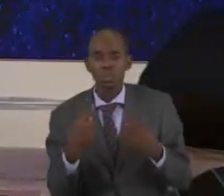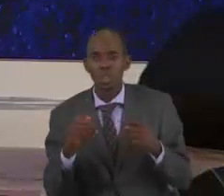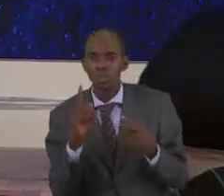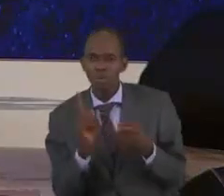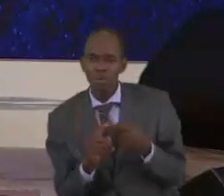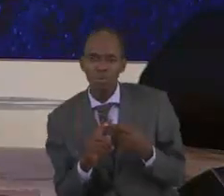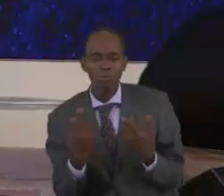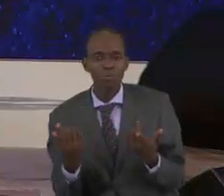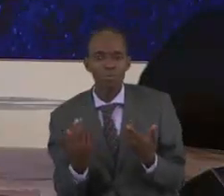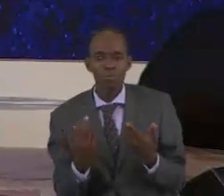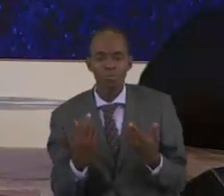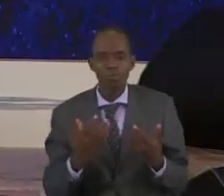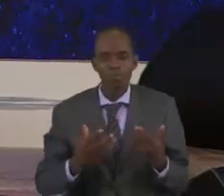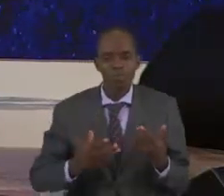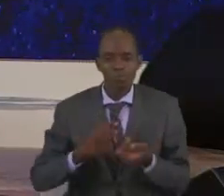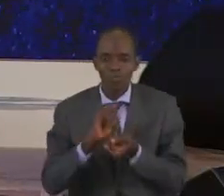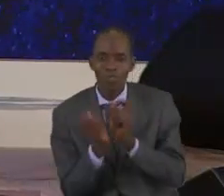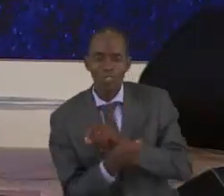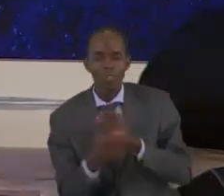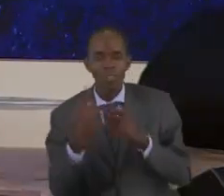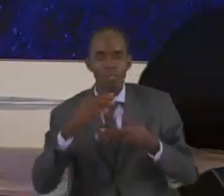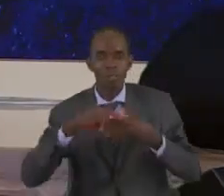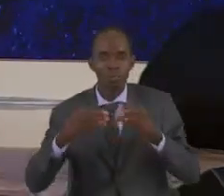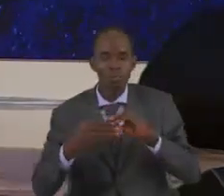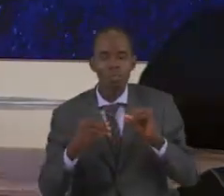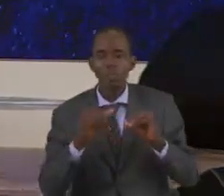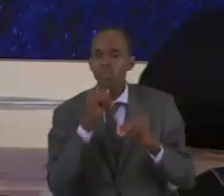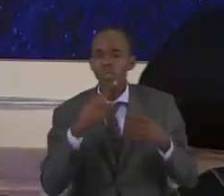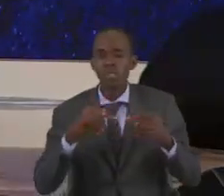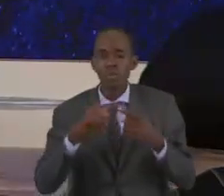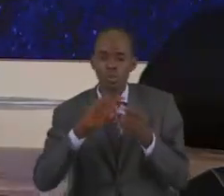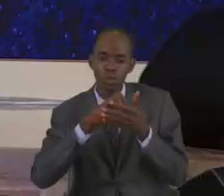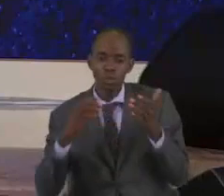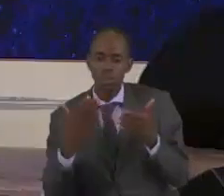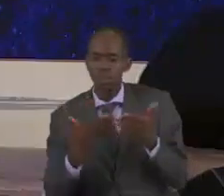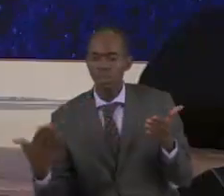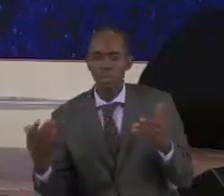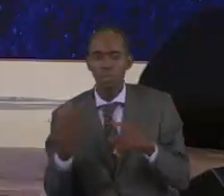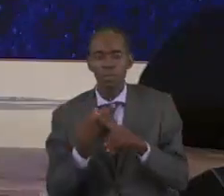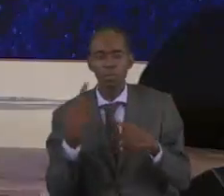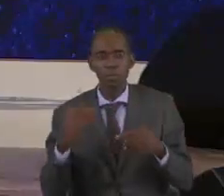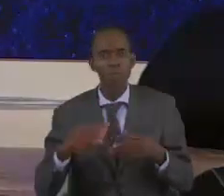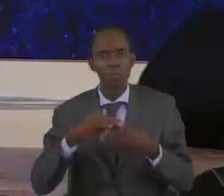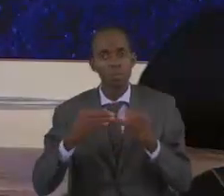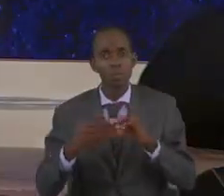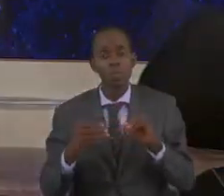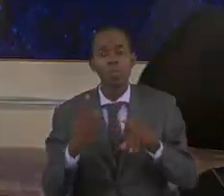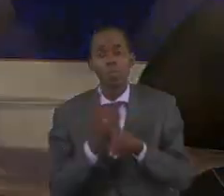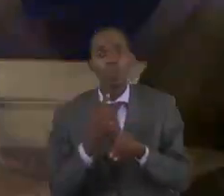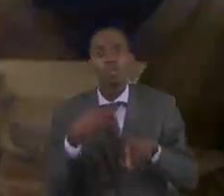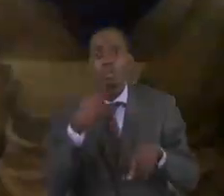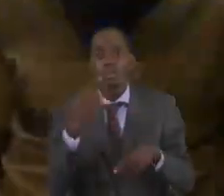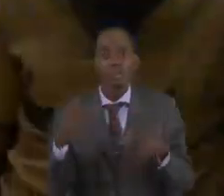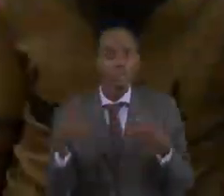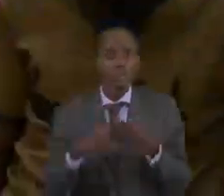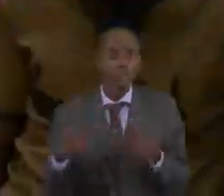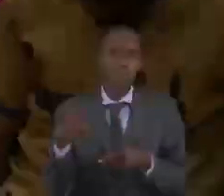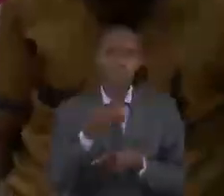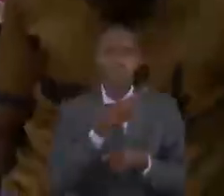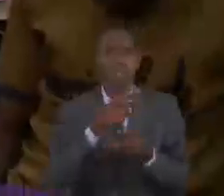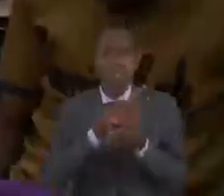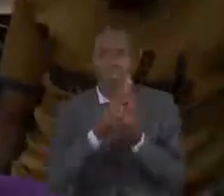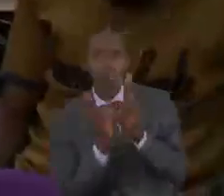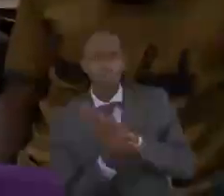didn't moderate the message. He didn't adulterate the message, that they should repent and turn to God and